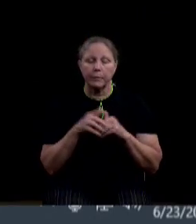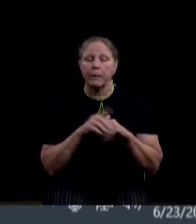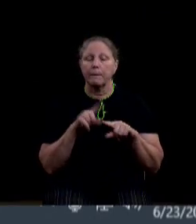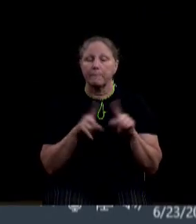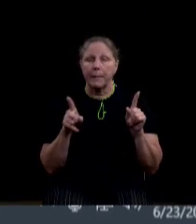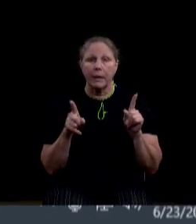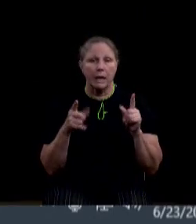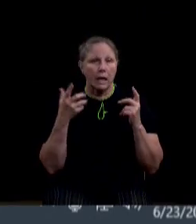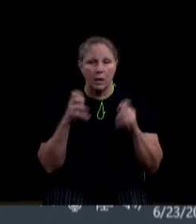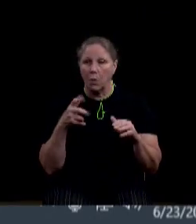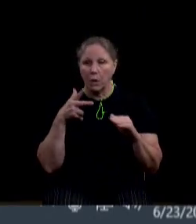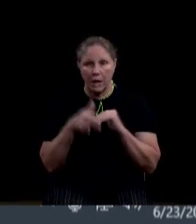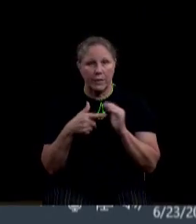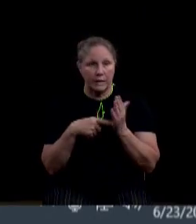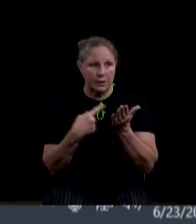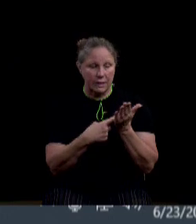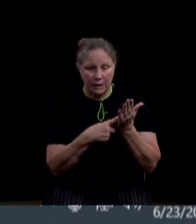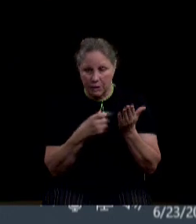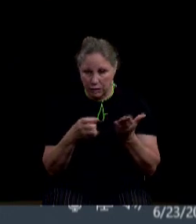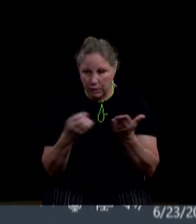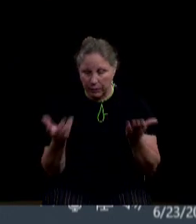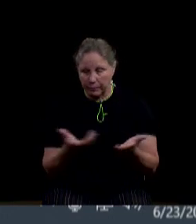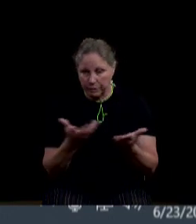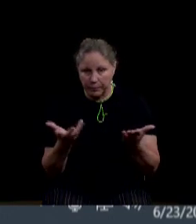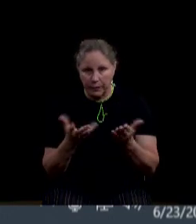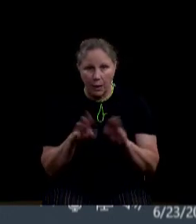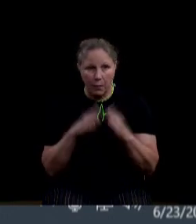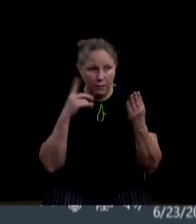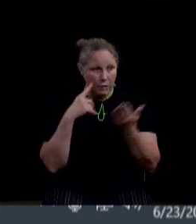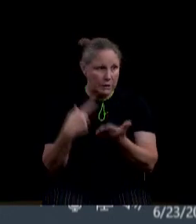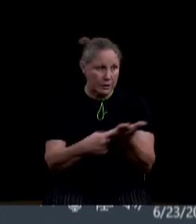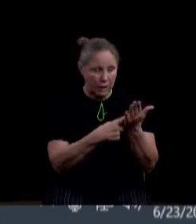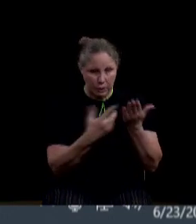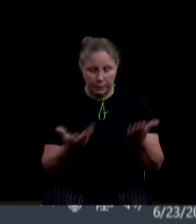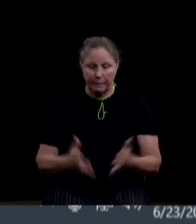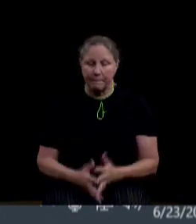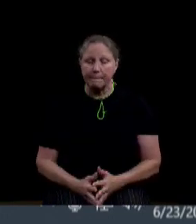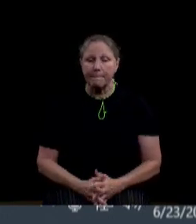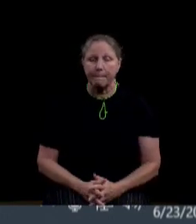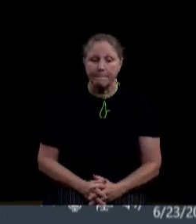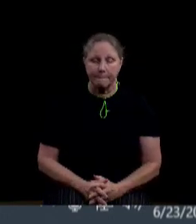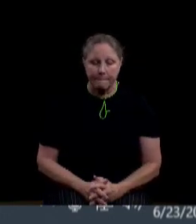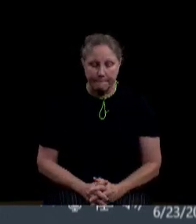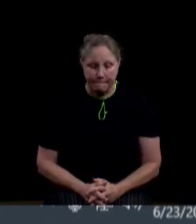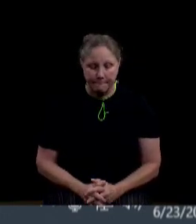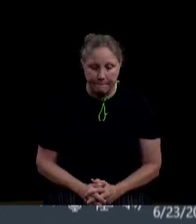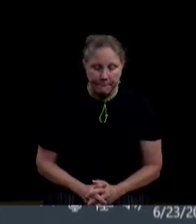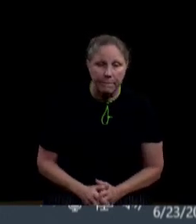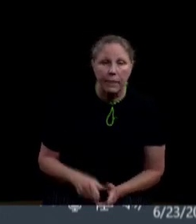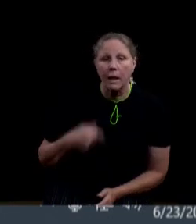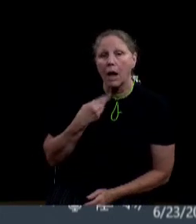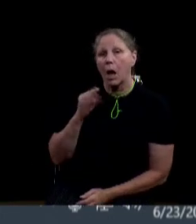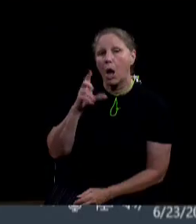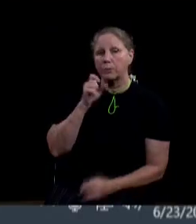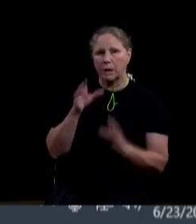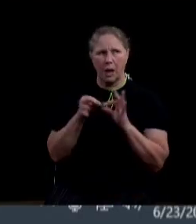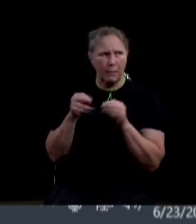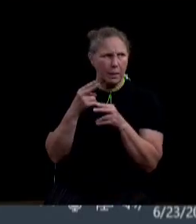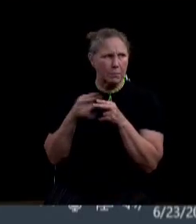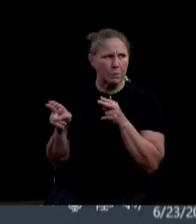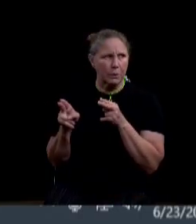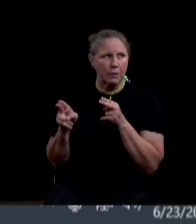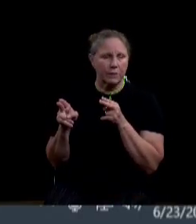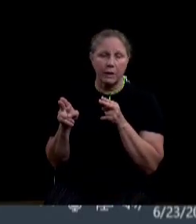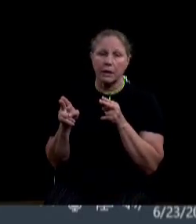let me open it up for any discussion. This is Holmes. I'll make my comments quick. You know, my experiences as